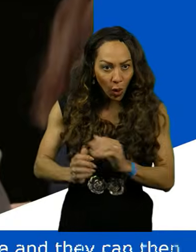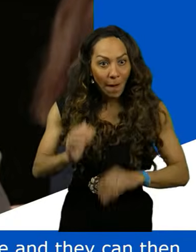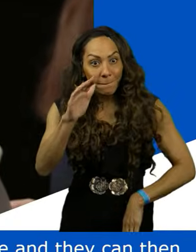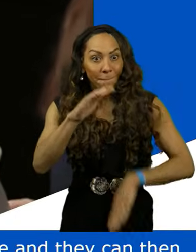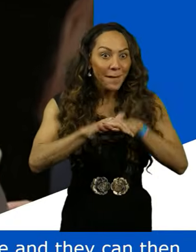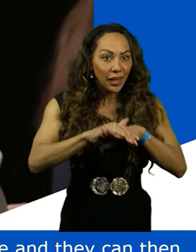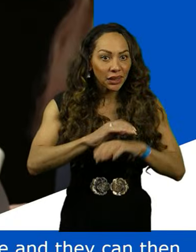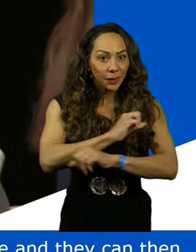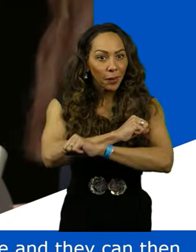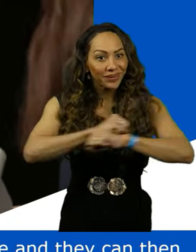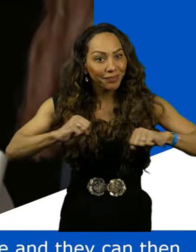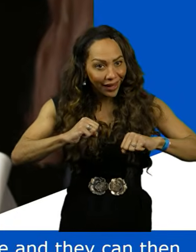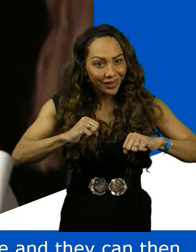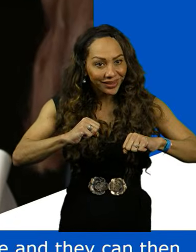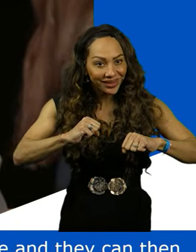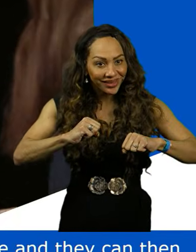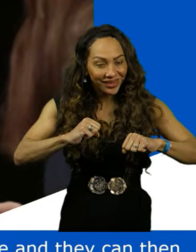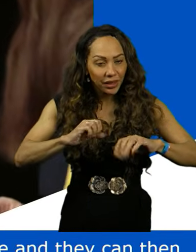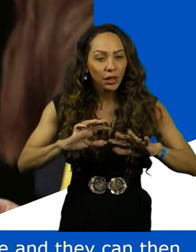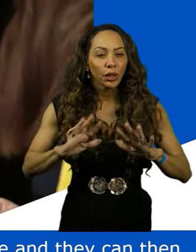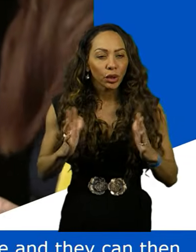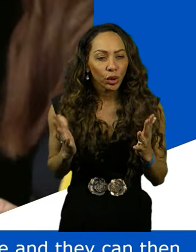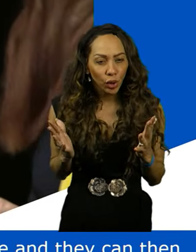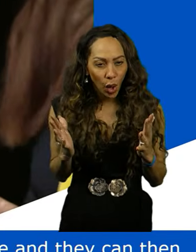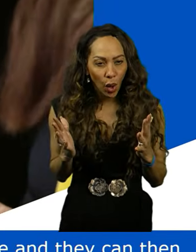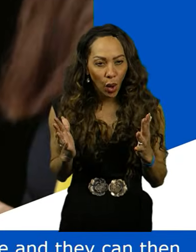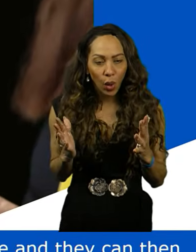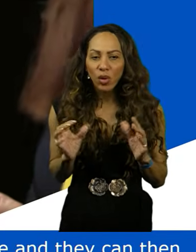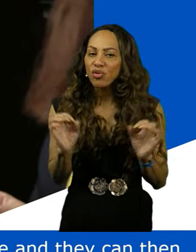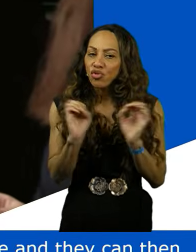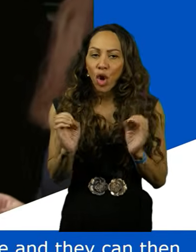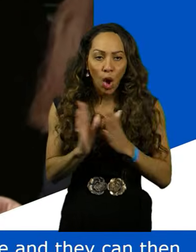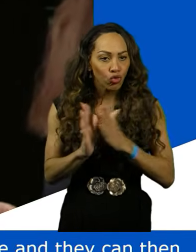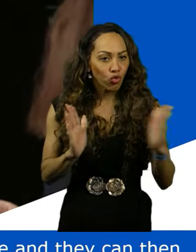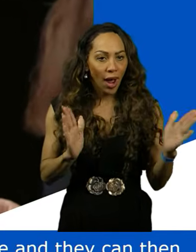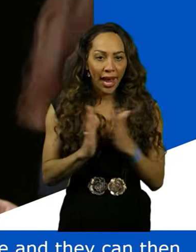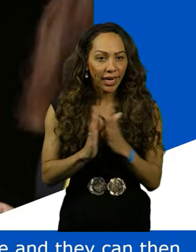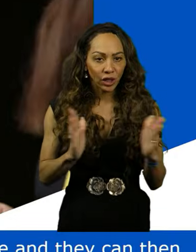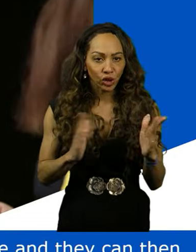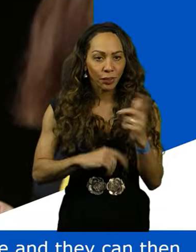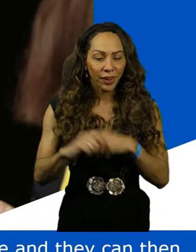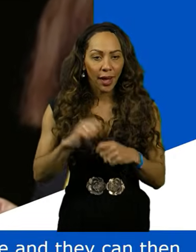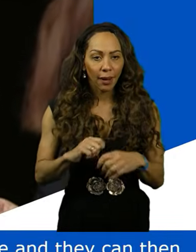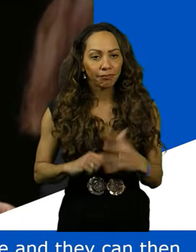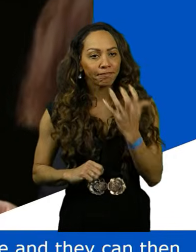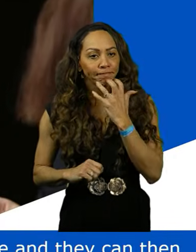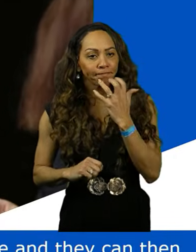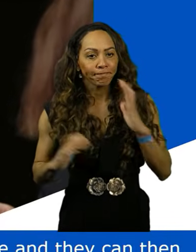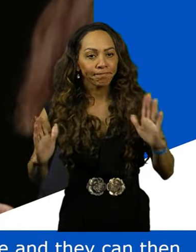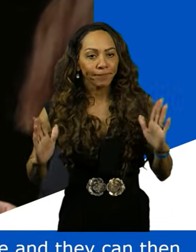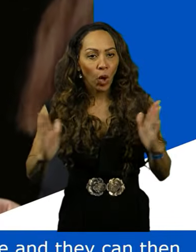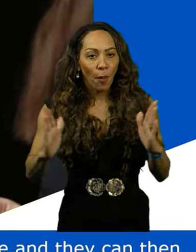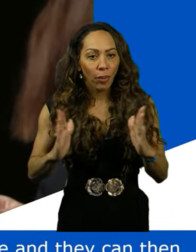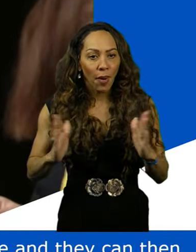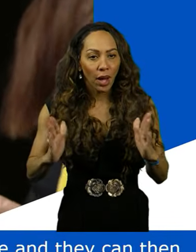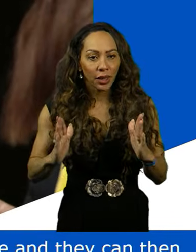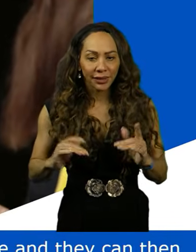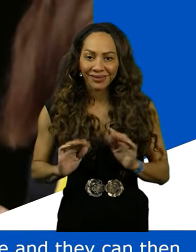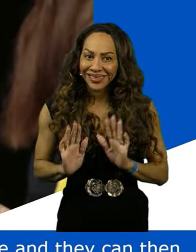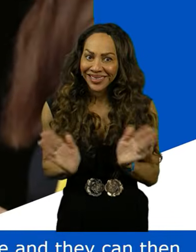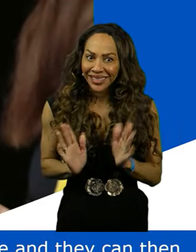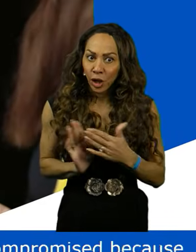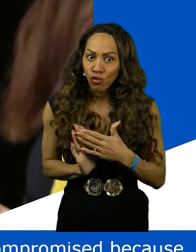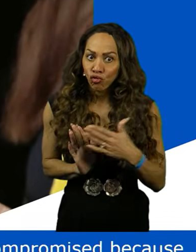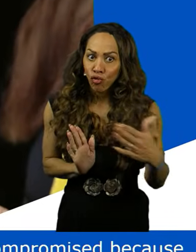capacity. So the range of the vehicle isn't compromised. Brilliant. Because range, mileage is something